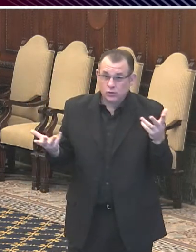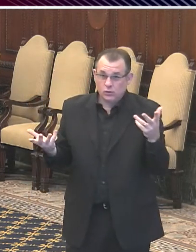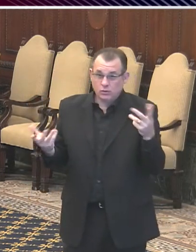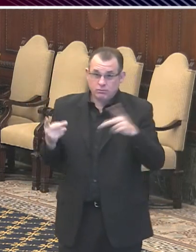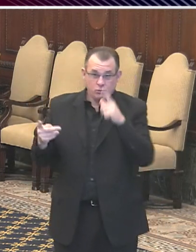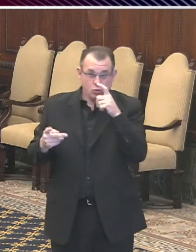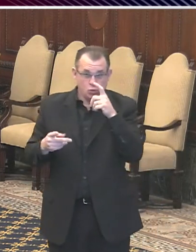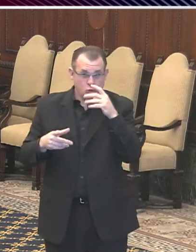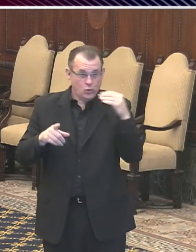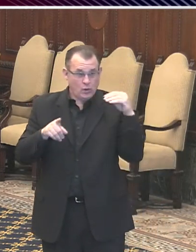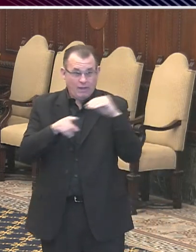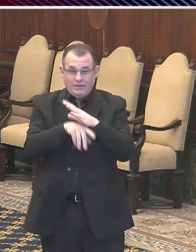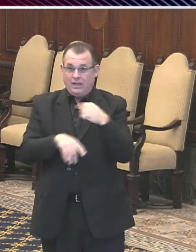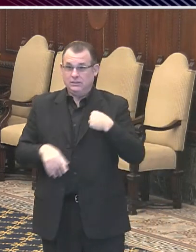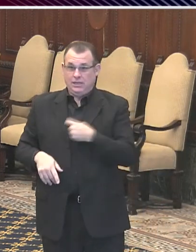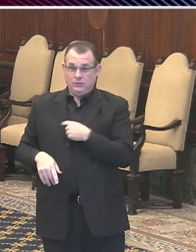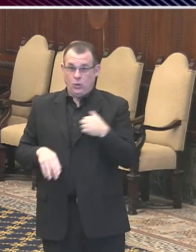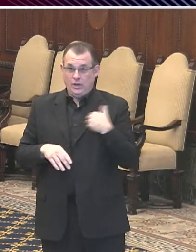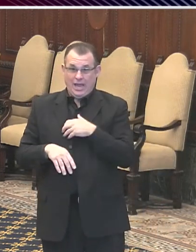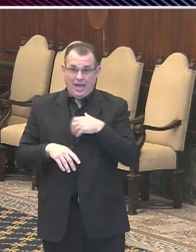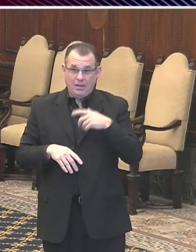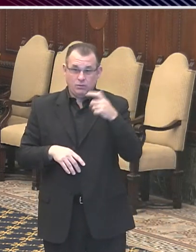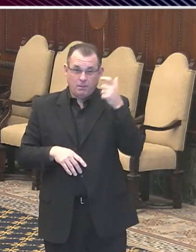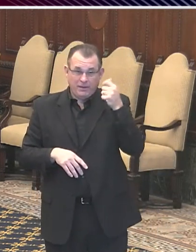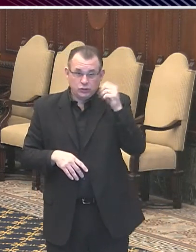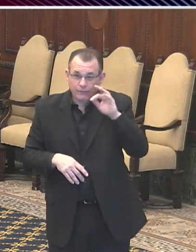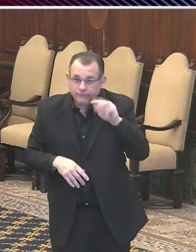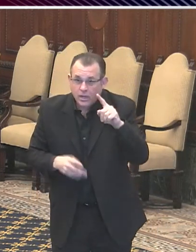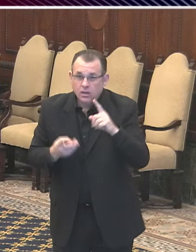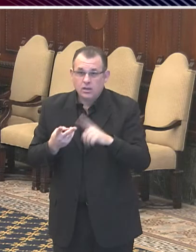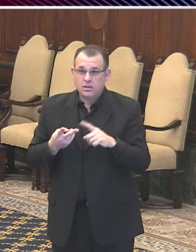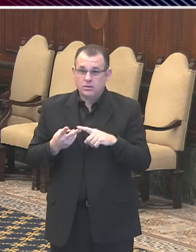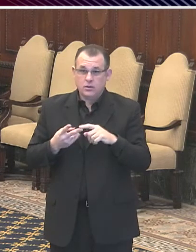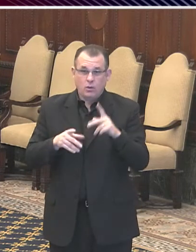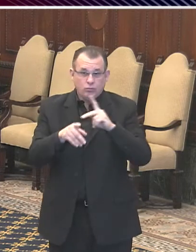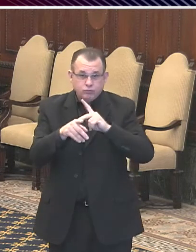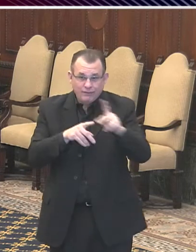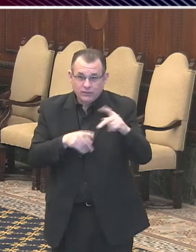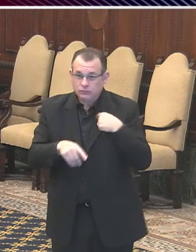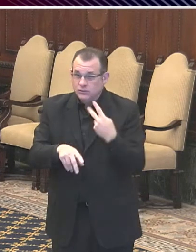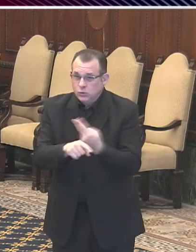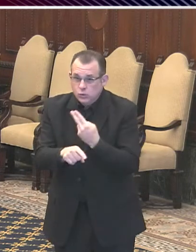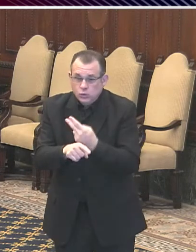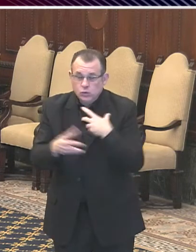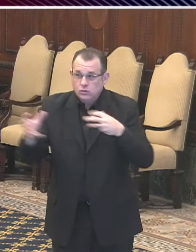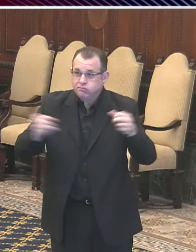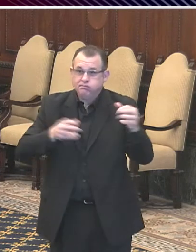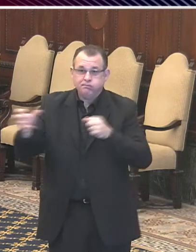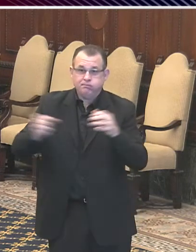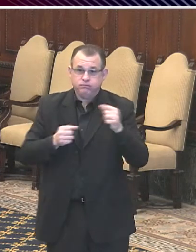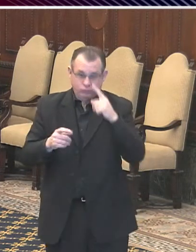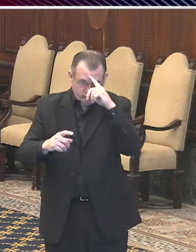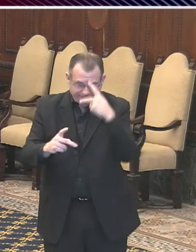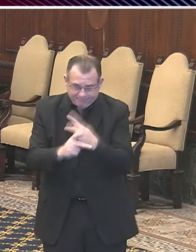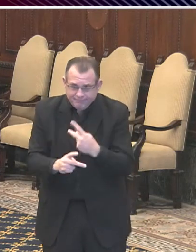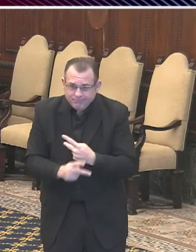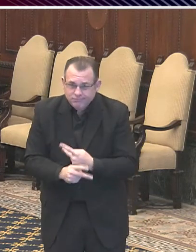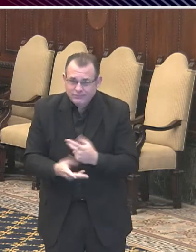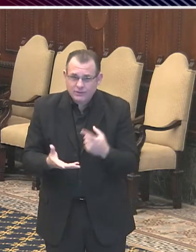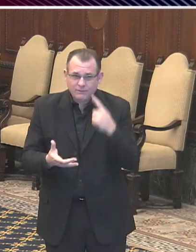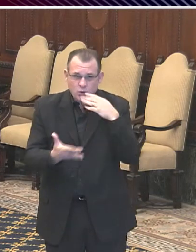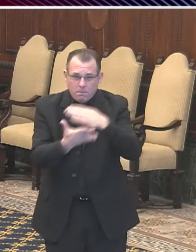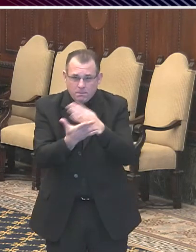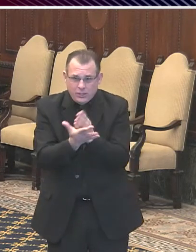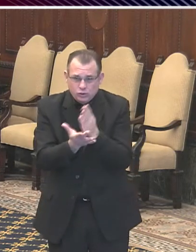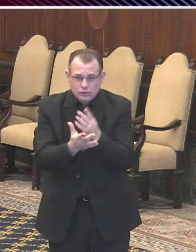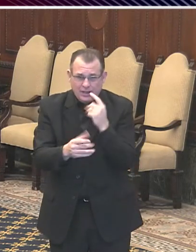bond rating, on our pension fund, on all the professionals that we use to calculate and put forward a budget every year and a